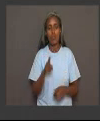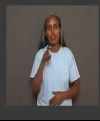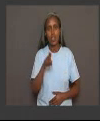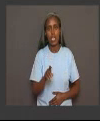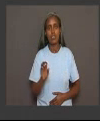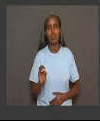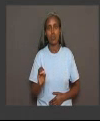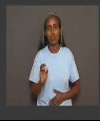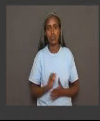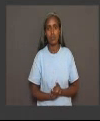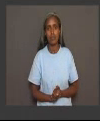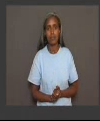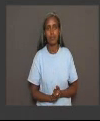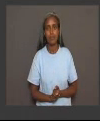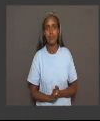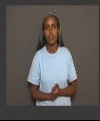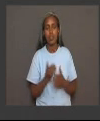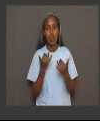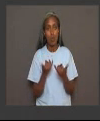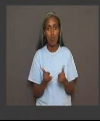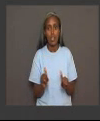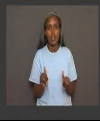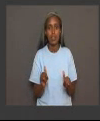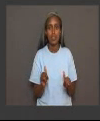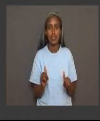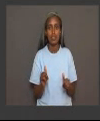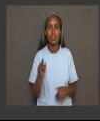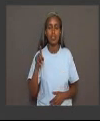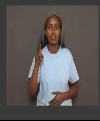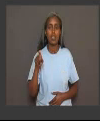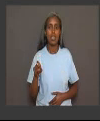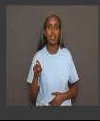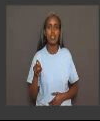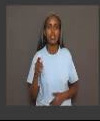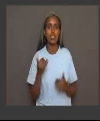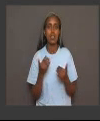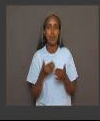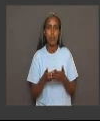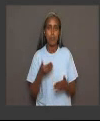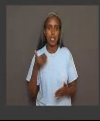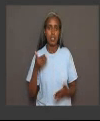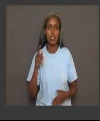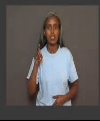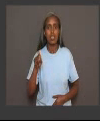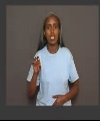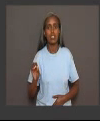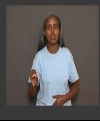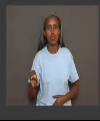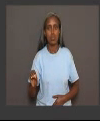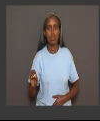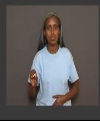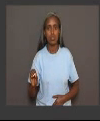x naught over x minus x